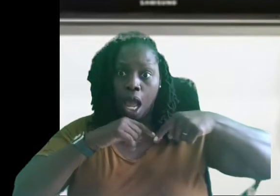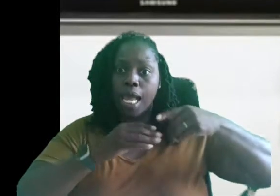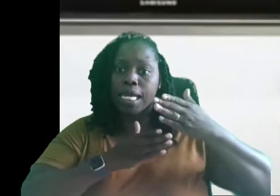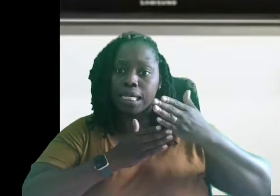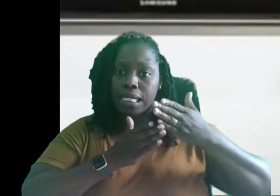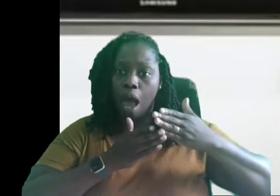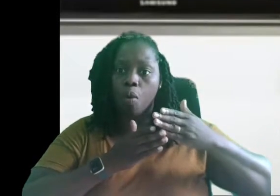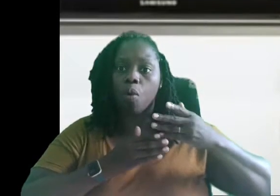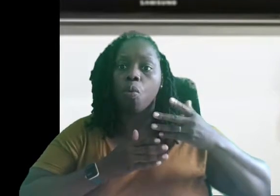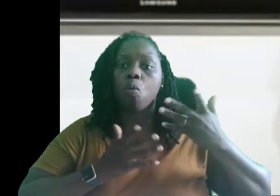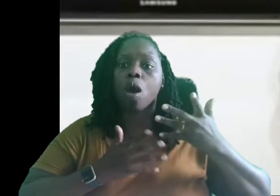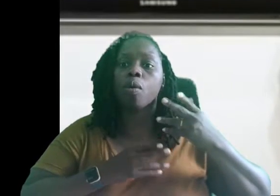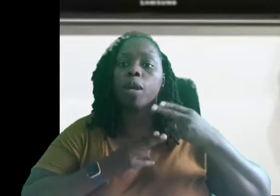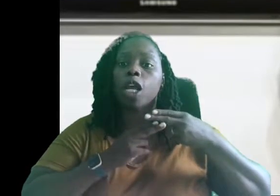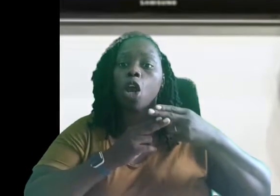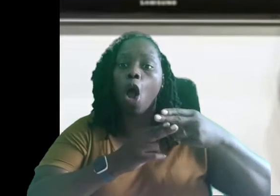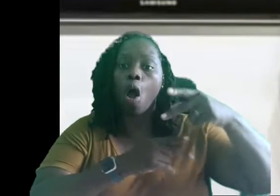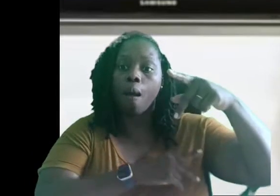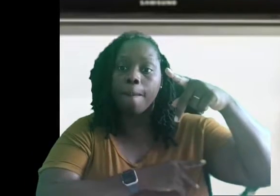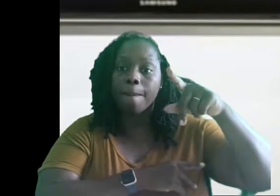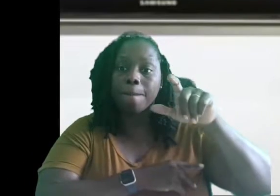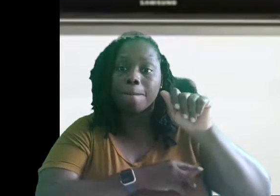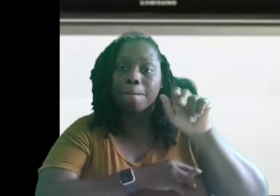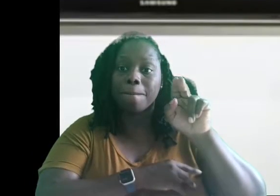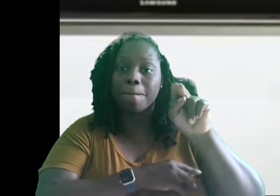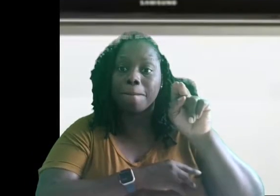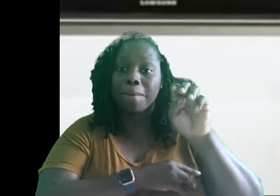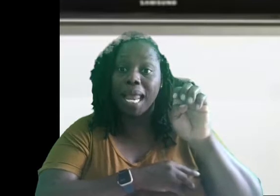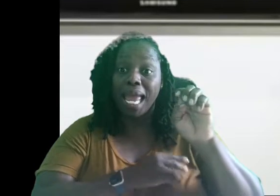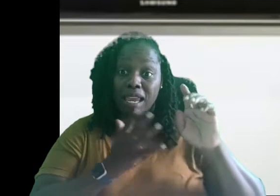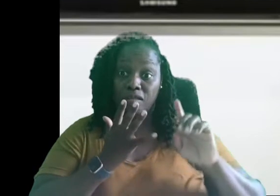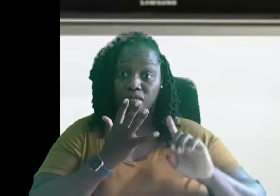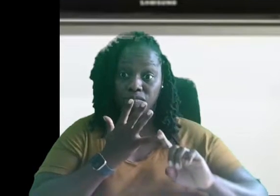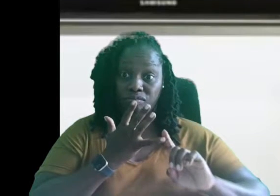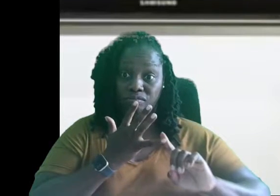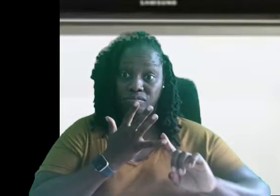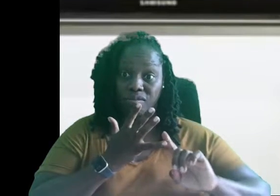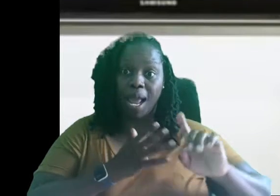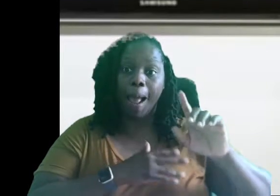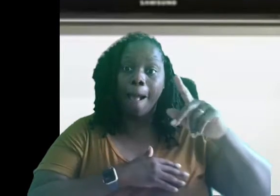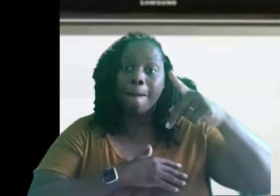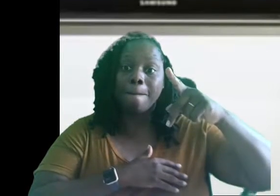top is a portion of what we call a plane.